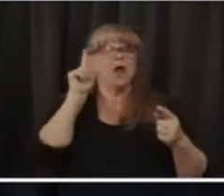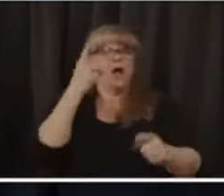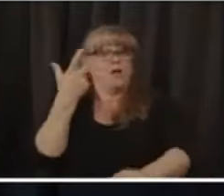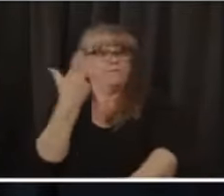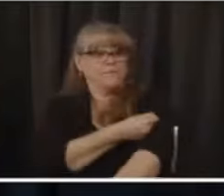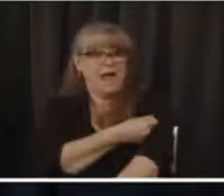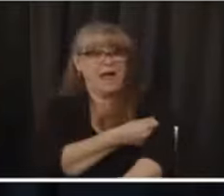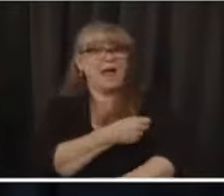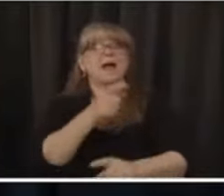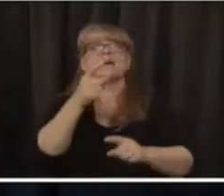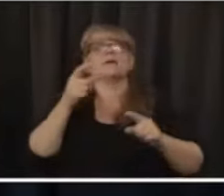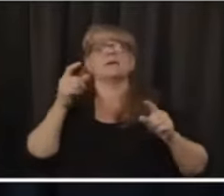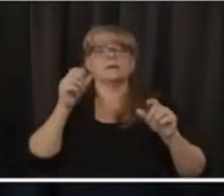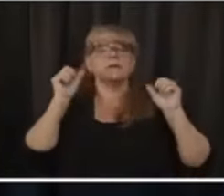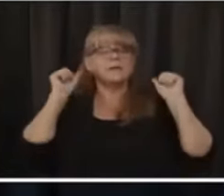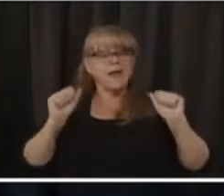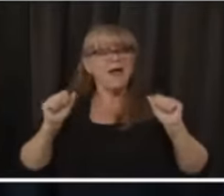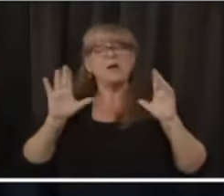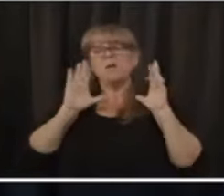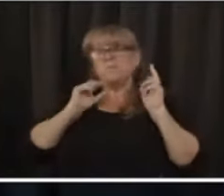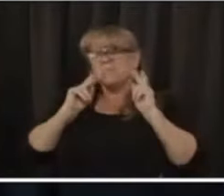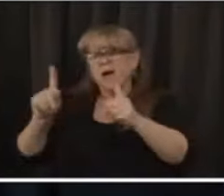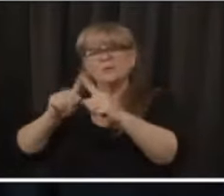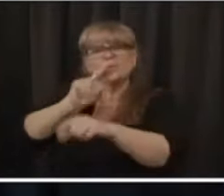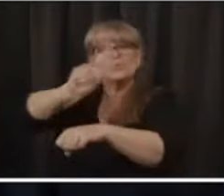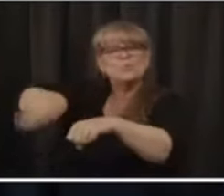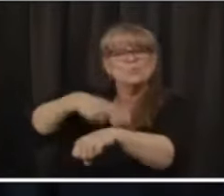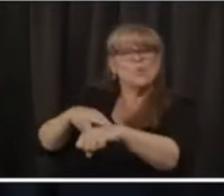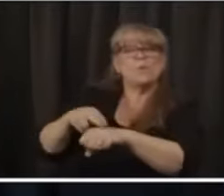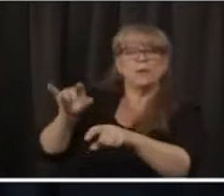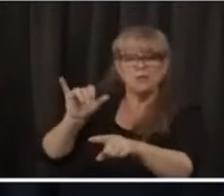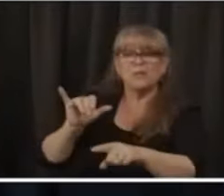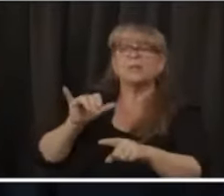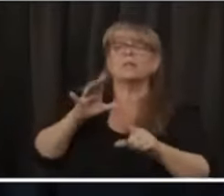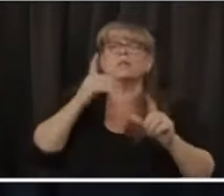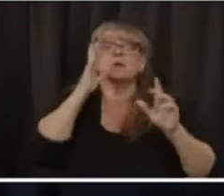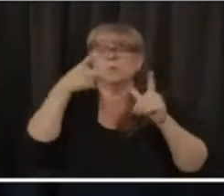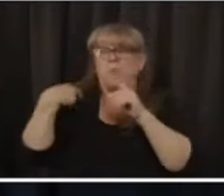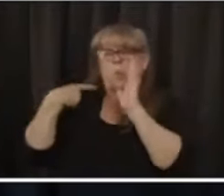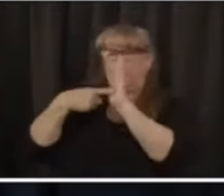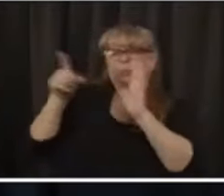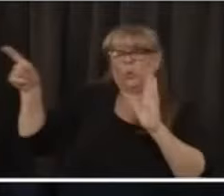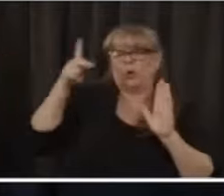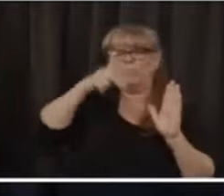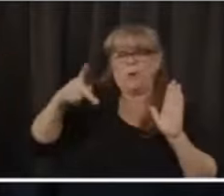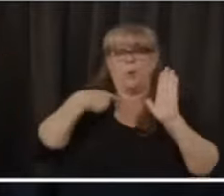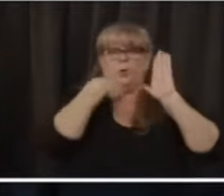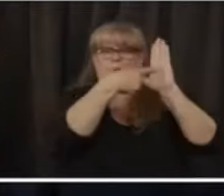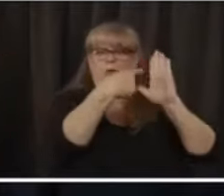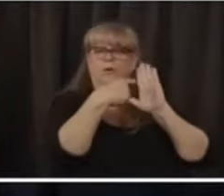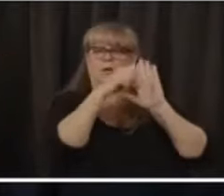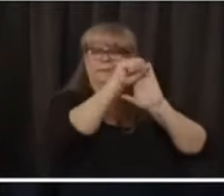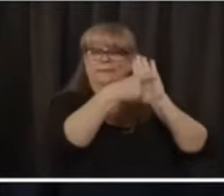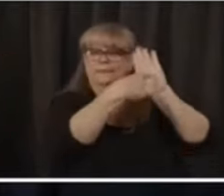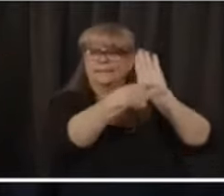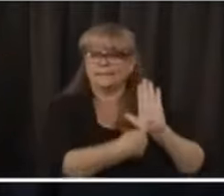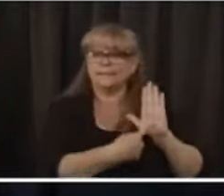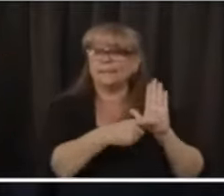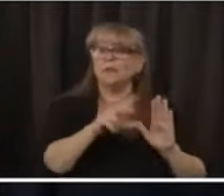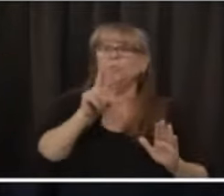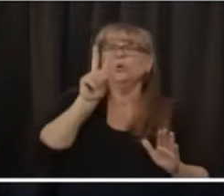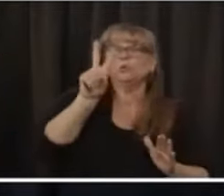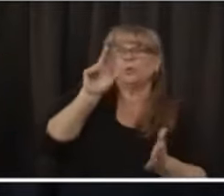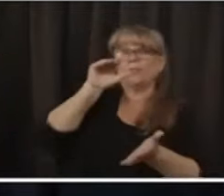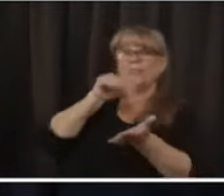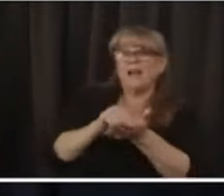to. I'll share the numbers today. Pretty bleak numbers for our state. 2,015 positive cases, and